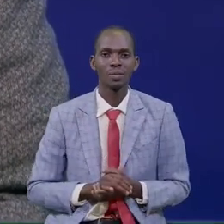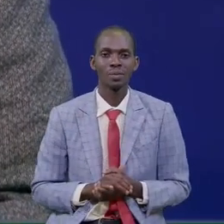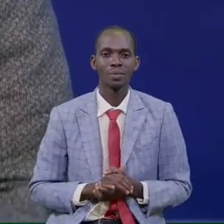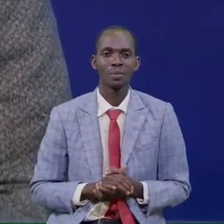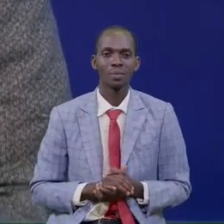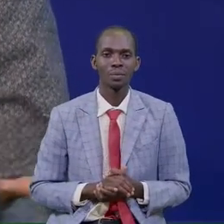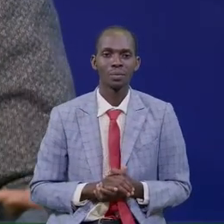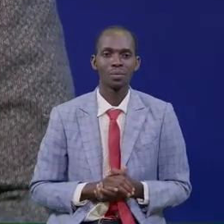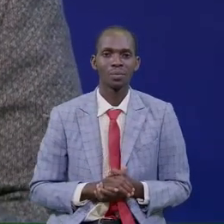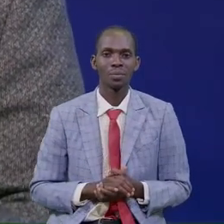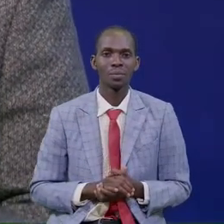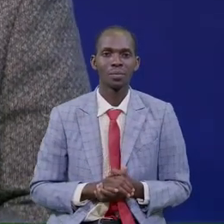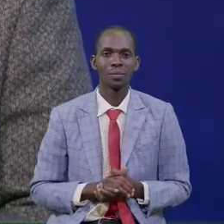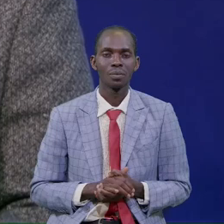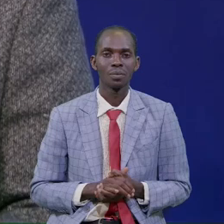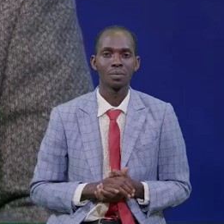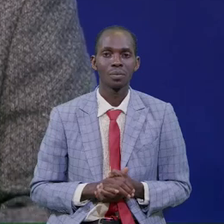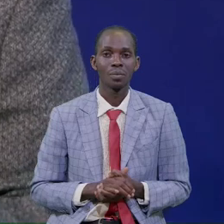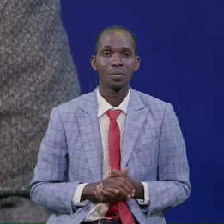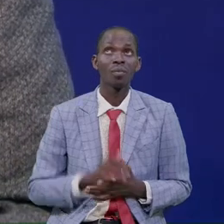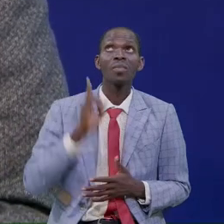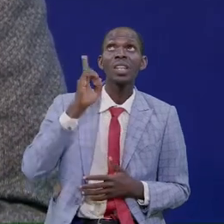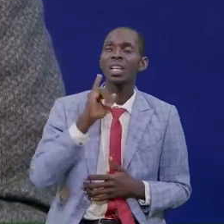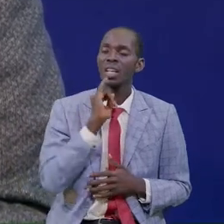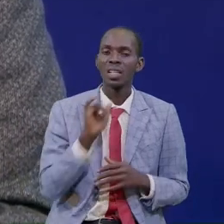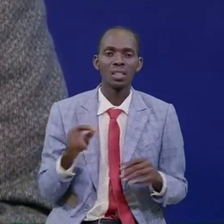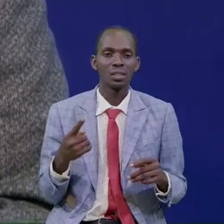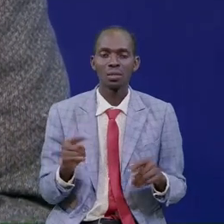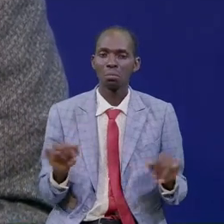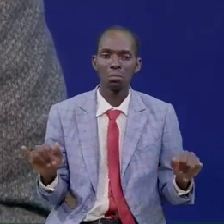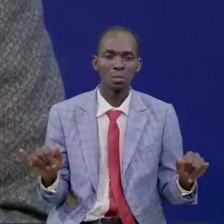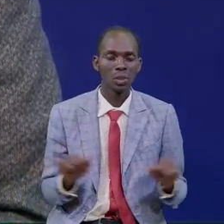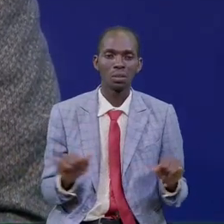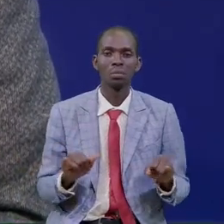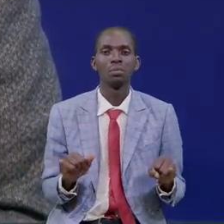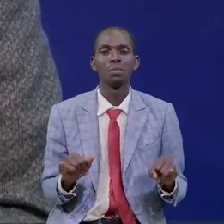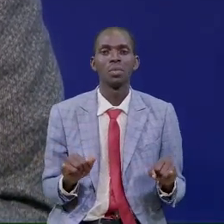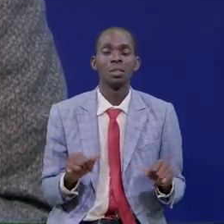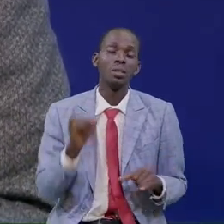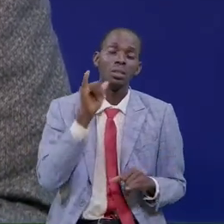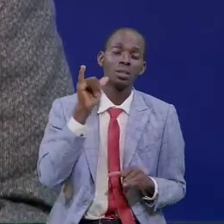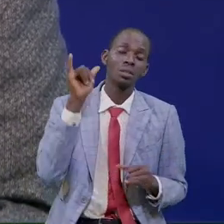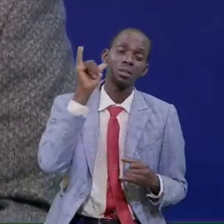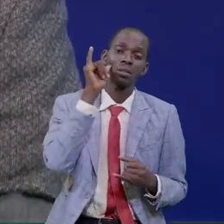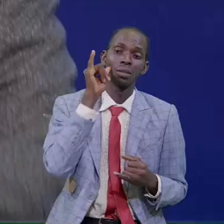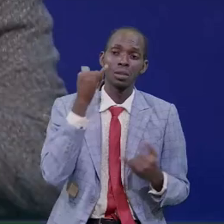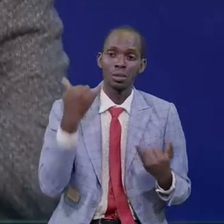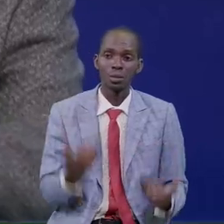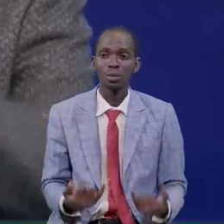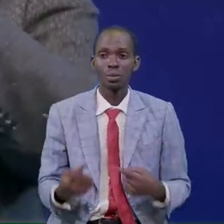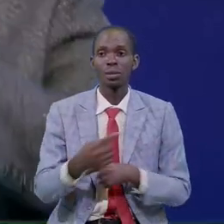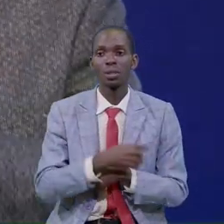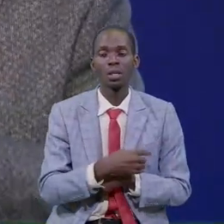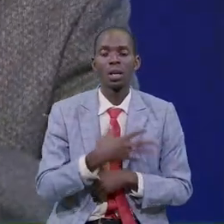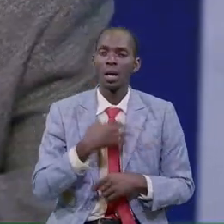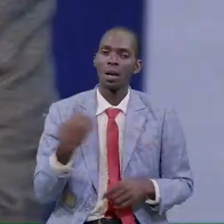éternellement. The same. Yesterday. Il est le même hier, today. Aujourd'hui, and forever.